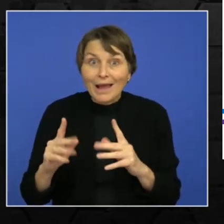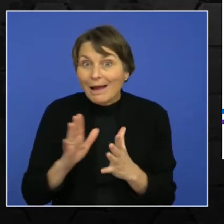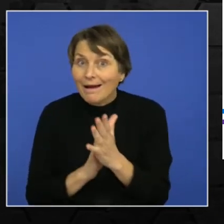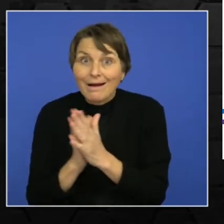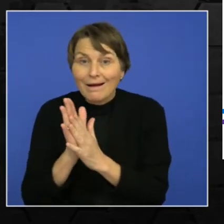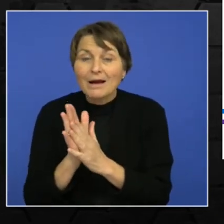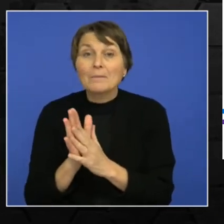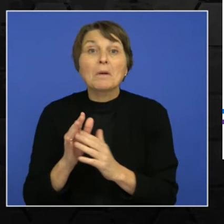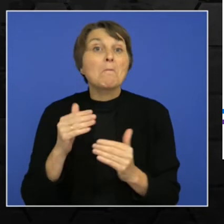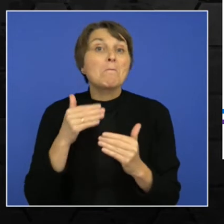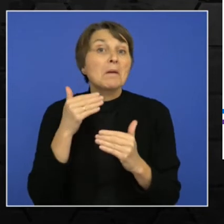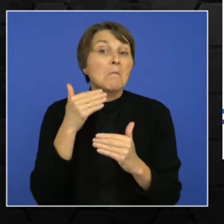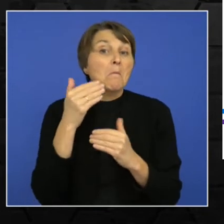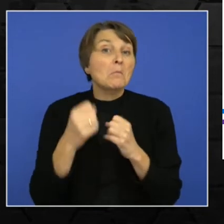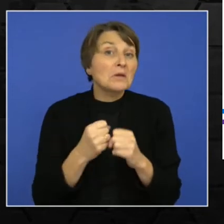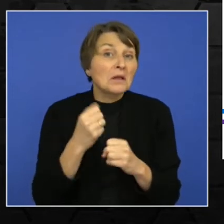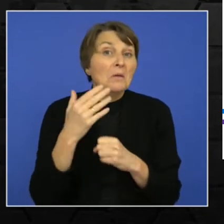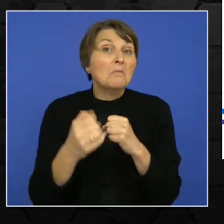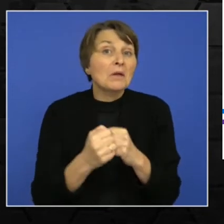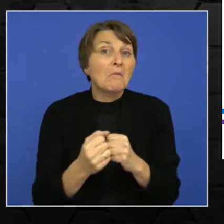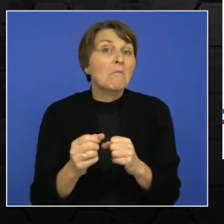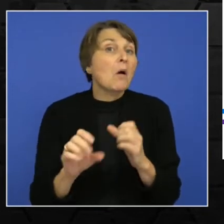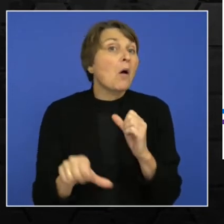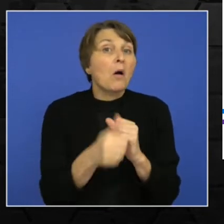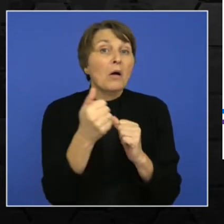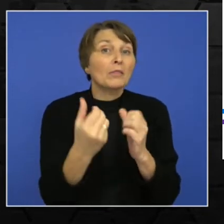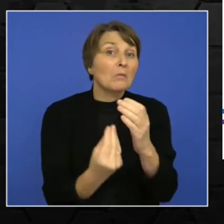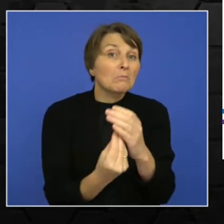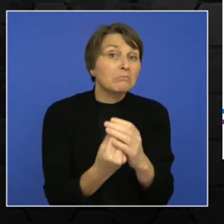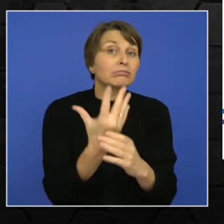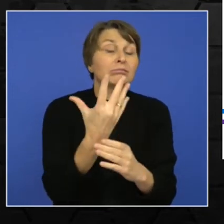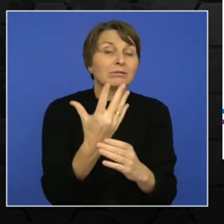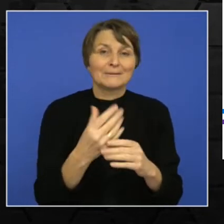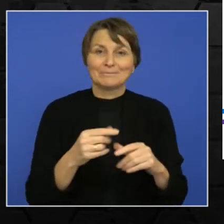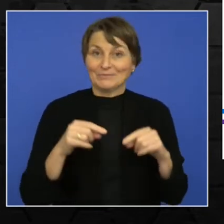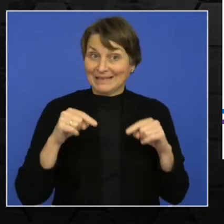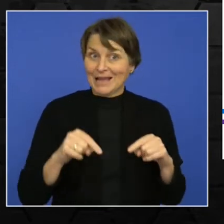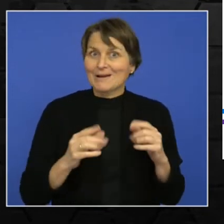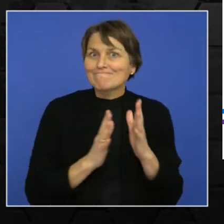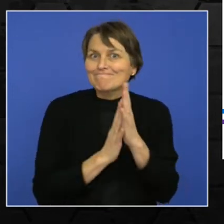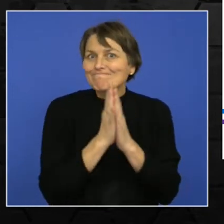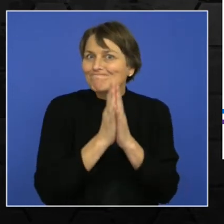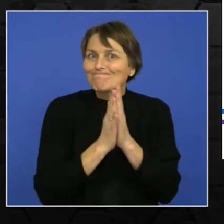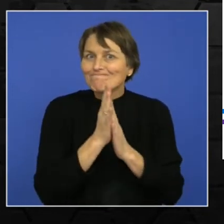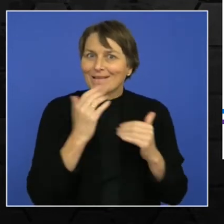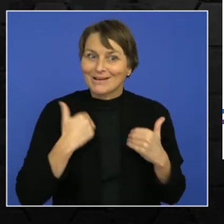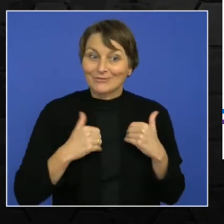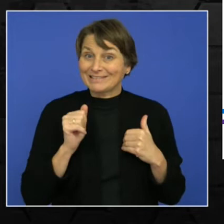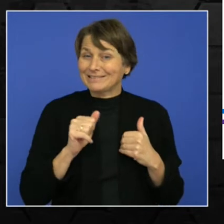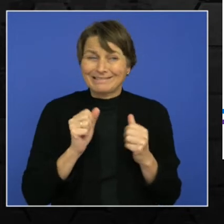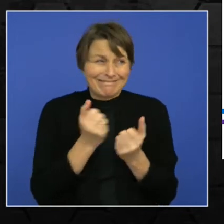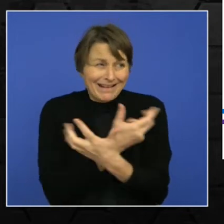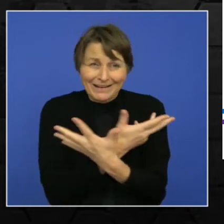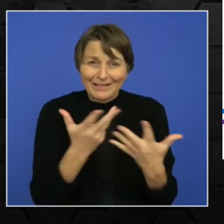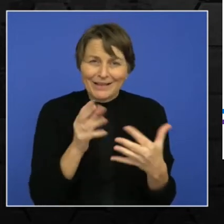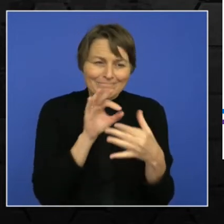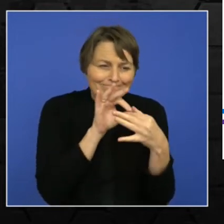years something else will come, and everything is interesting that is coming in the space of NLP.